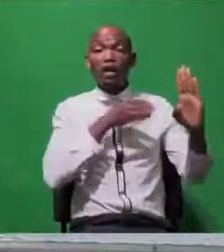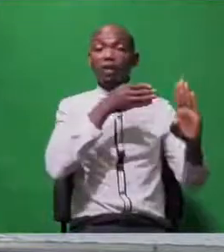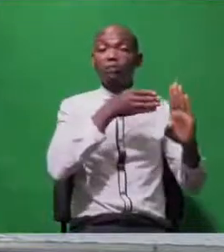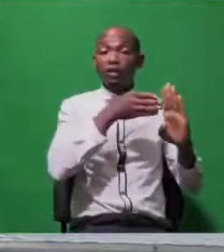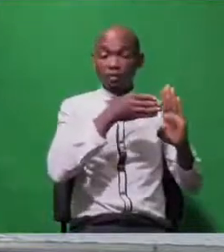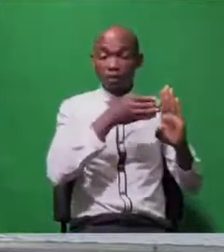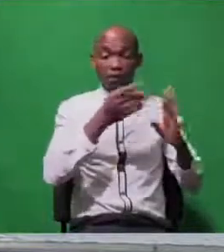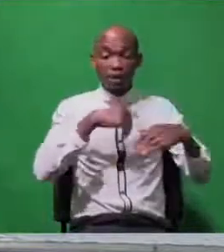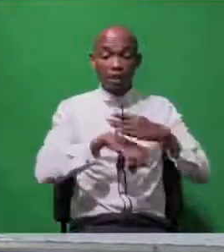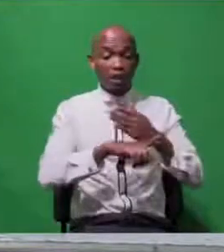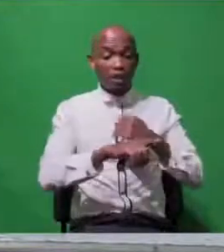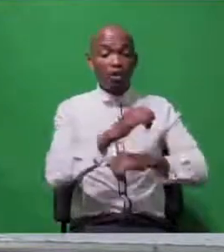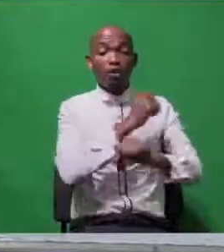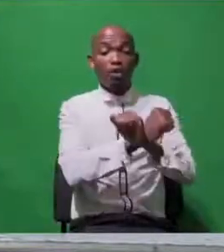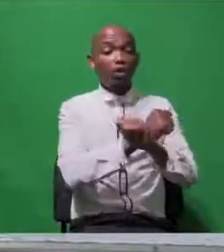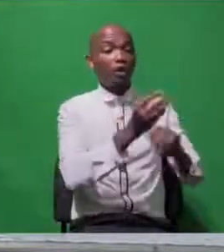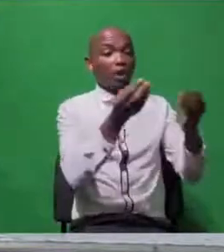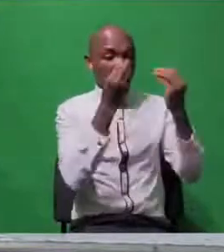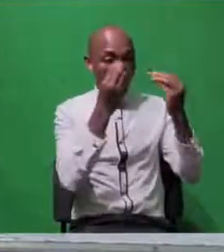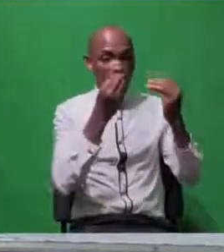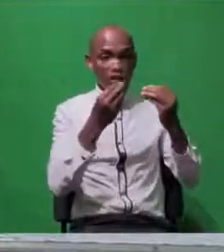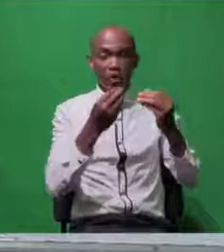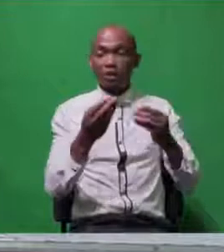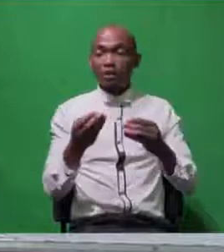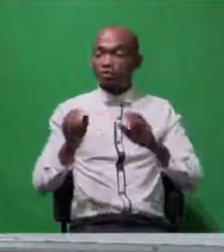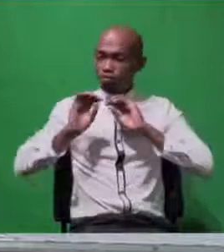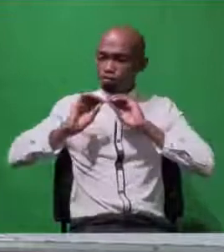of colonial education was to train